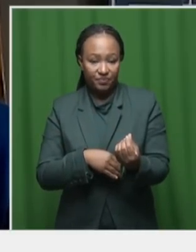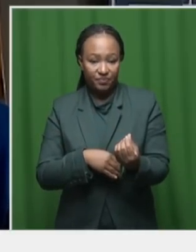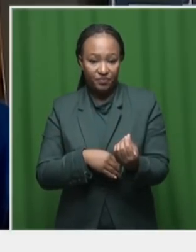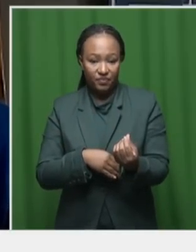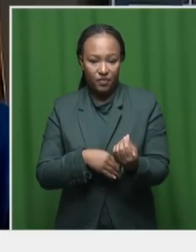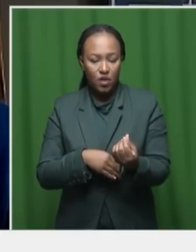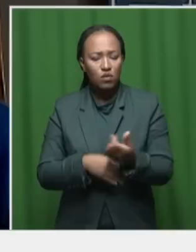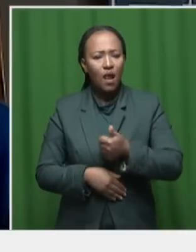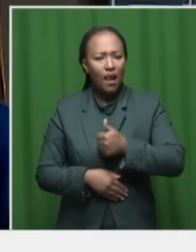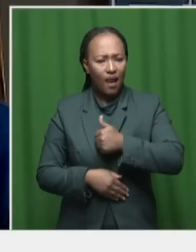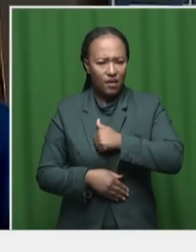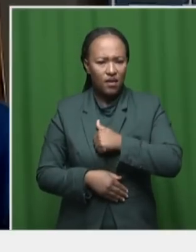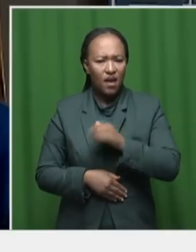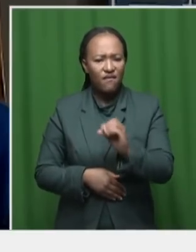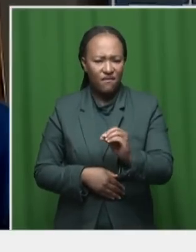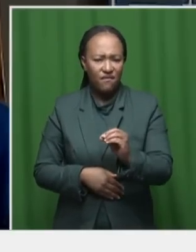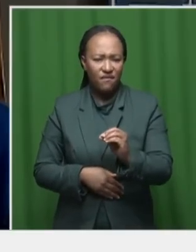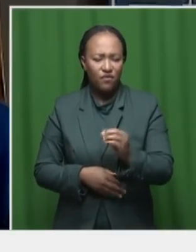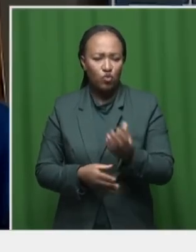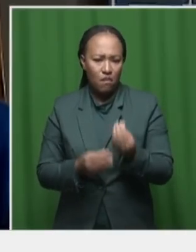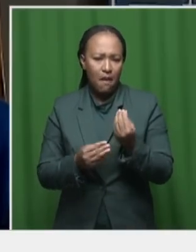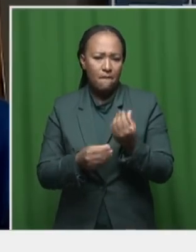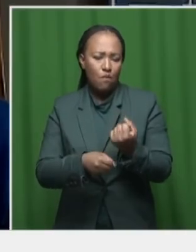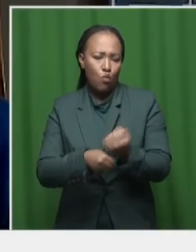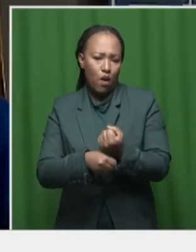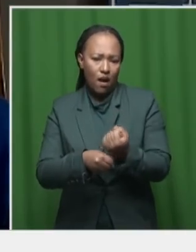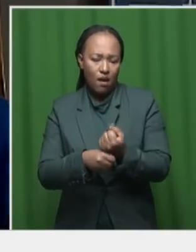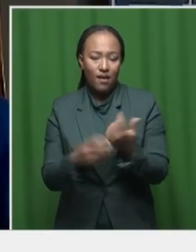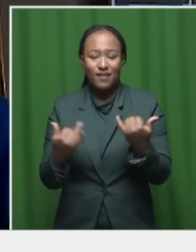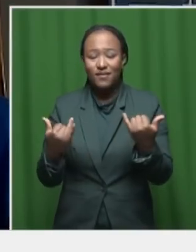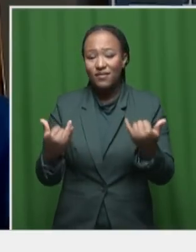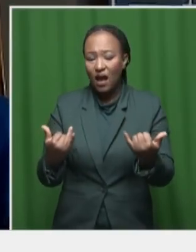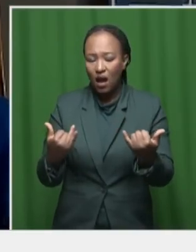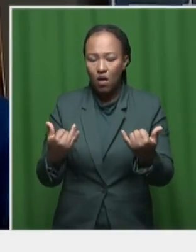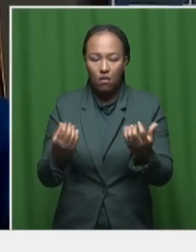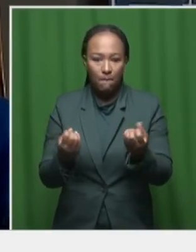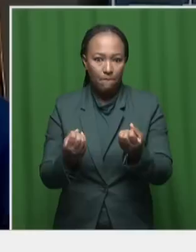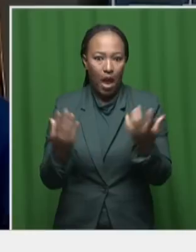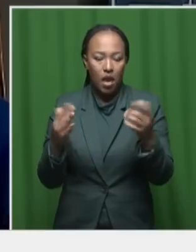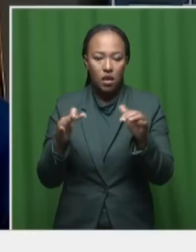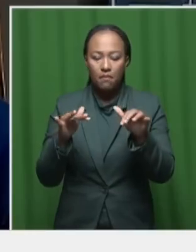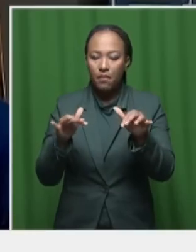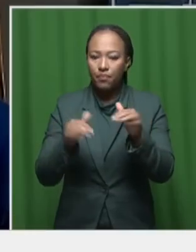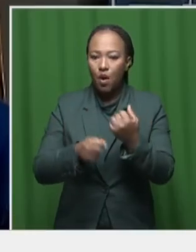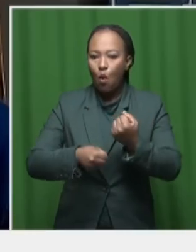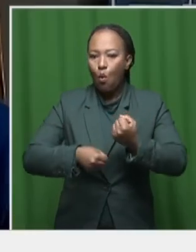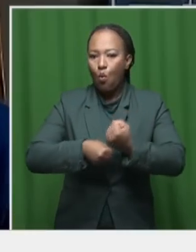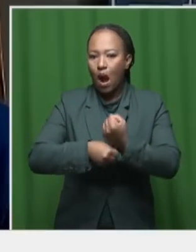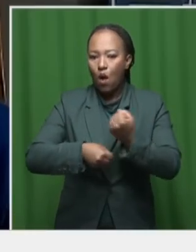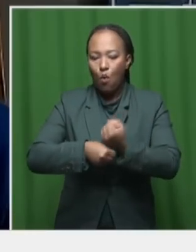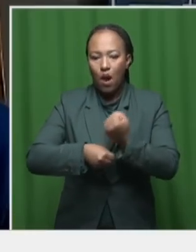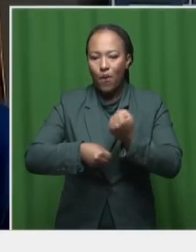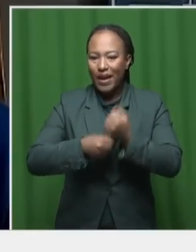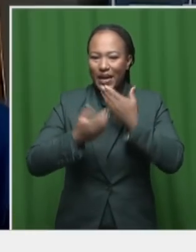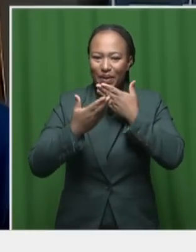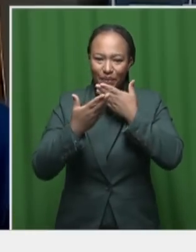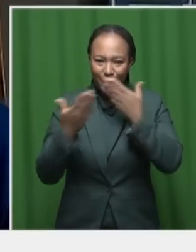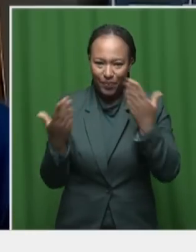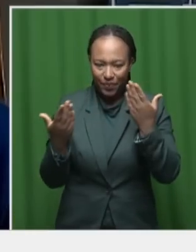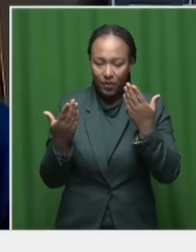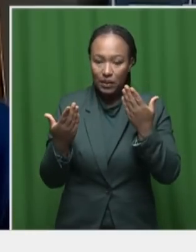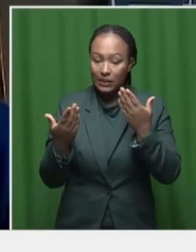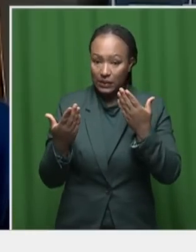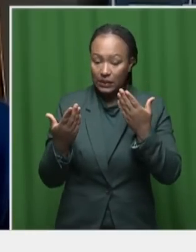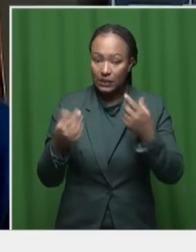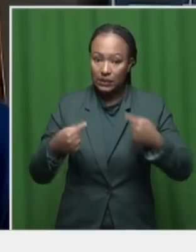exceptionally privileged in this country. Looking at our unemployment stats, for example, it is really scary. But